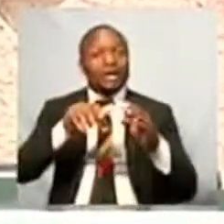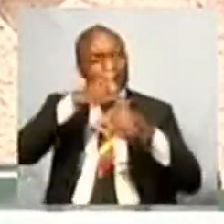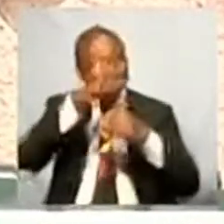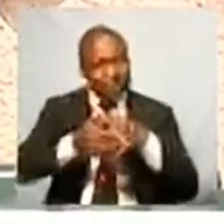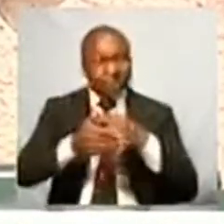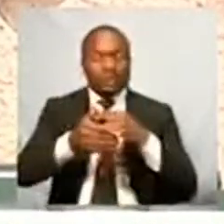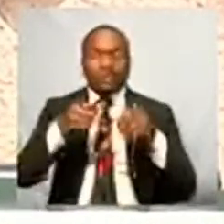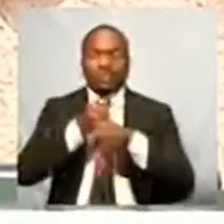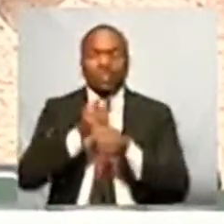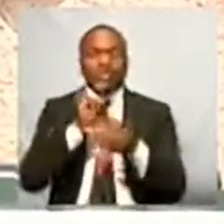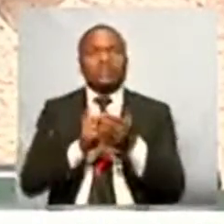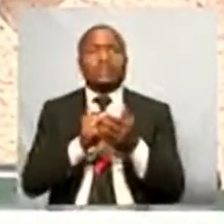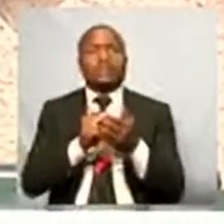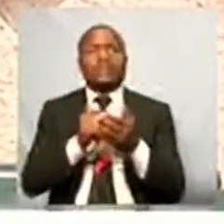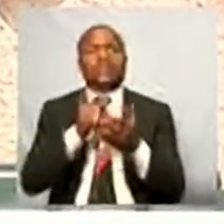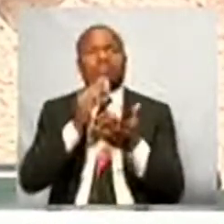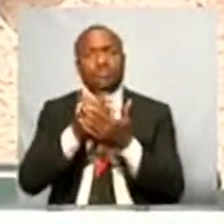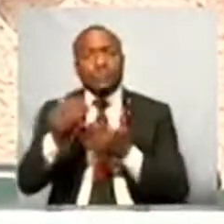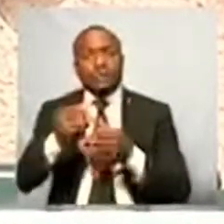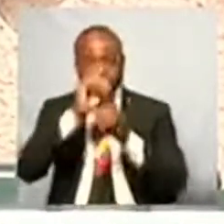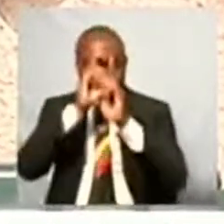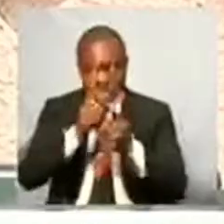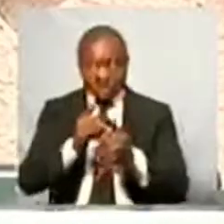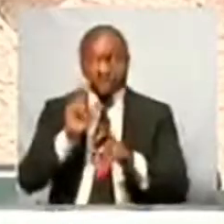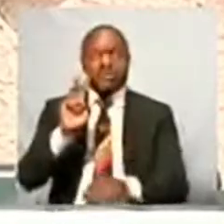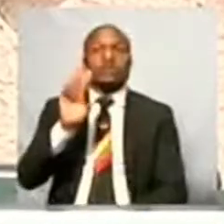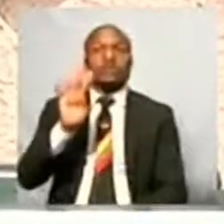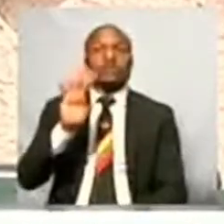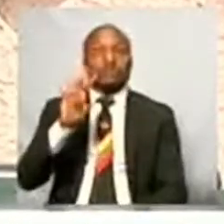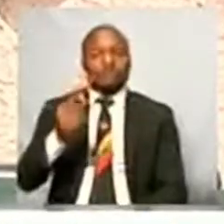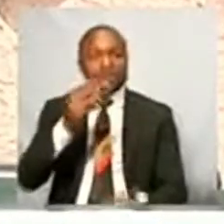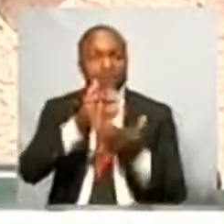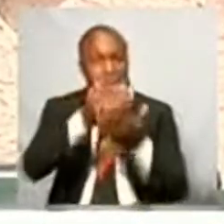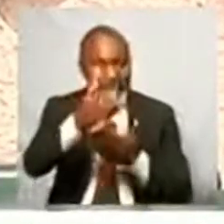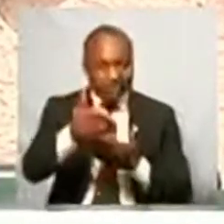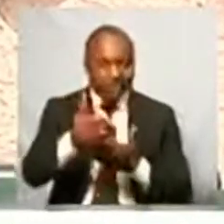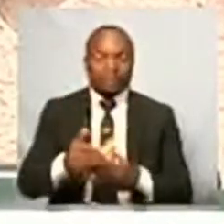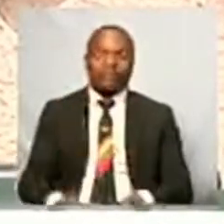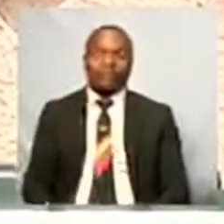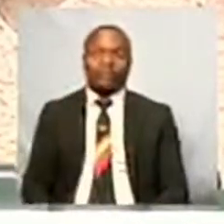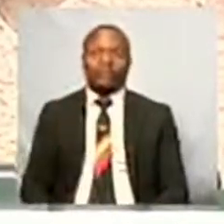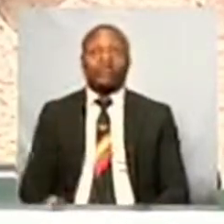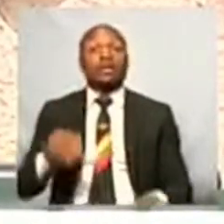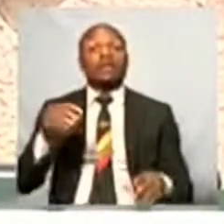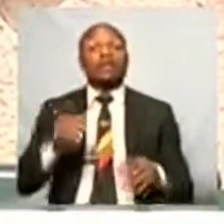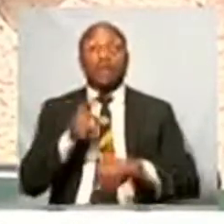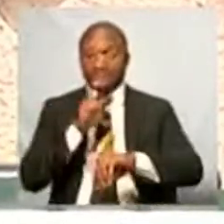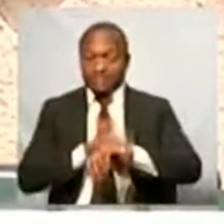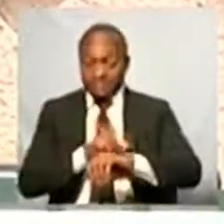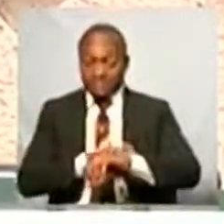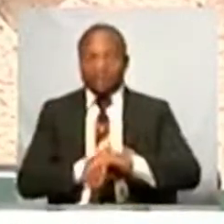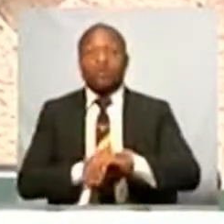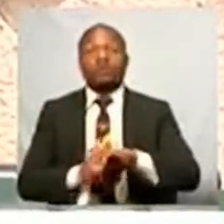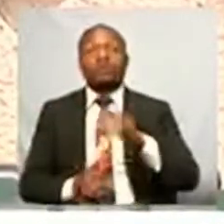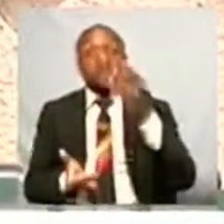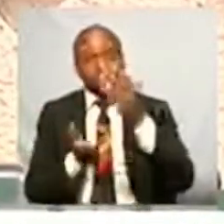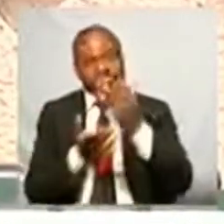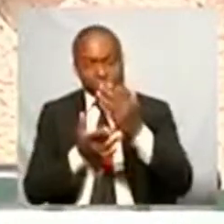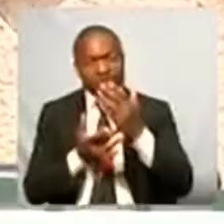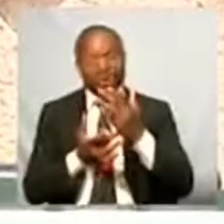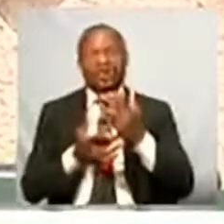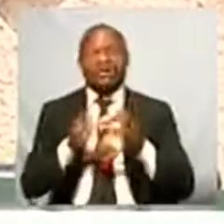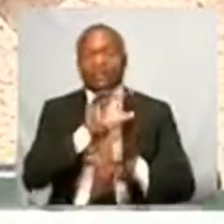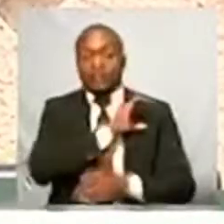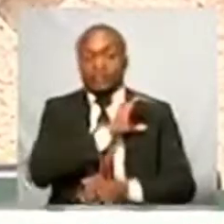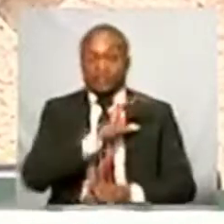make these procurement decisions within 24 hours and they procure. We are in the age of technology, where an entity